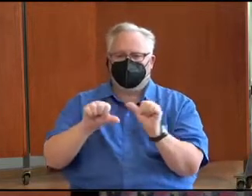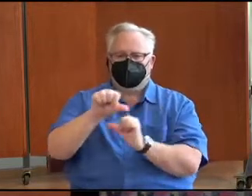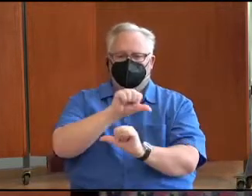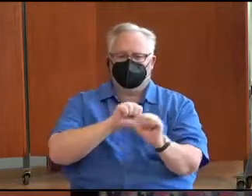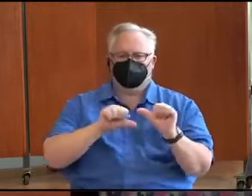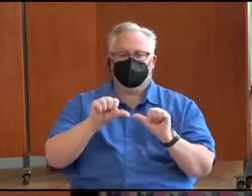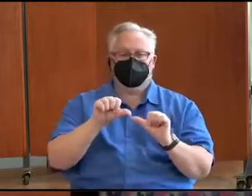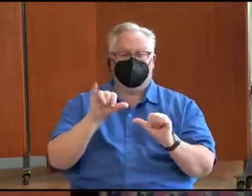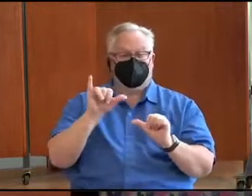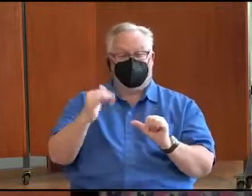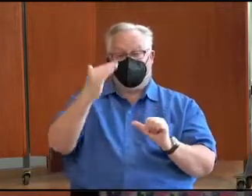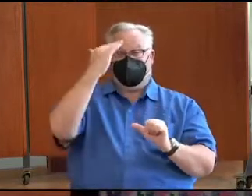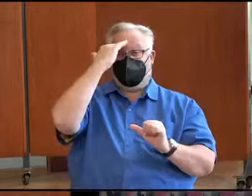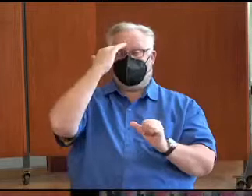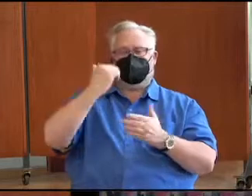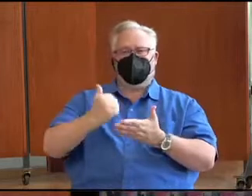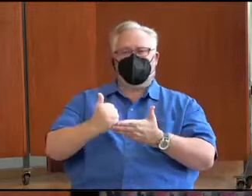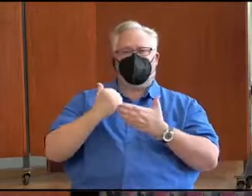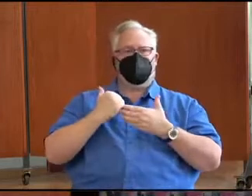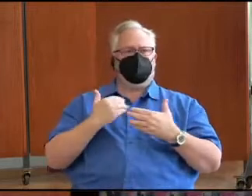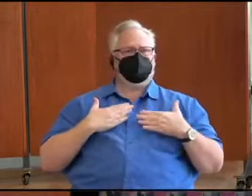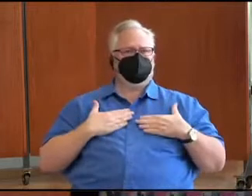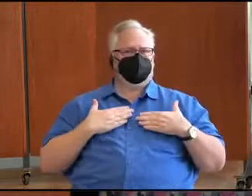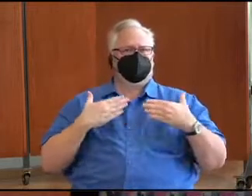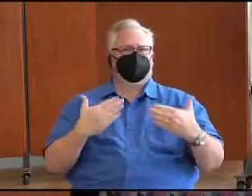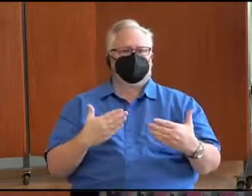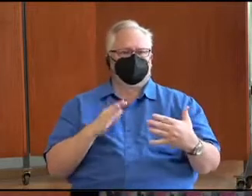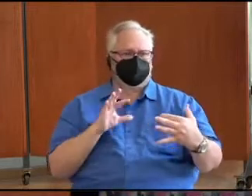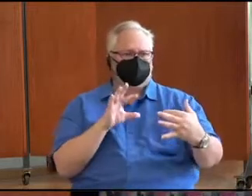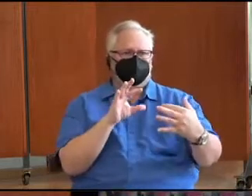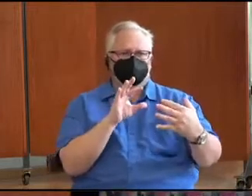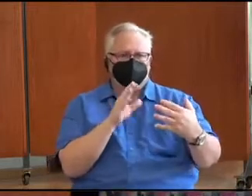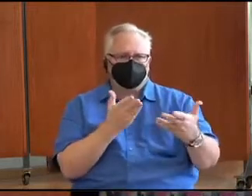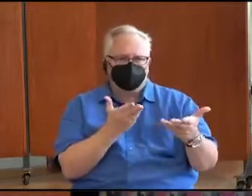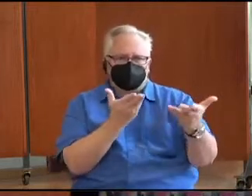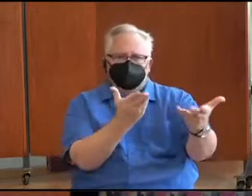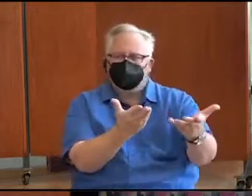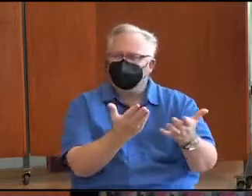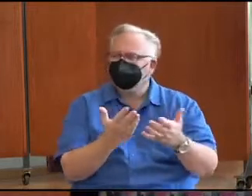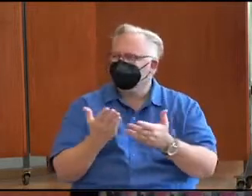can help us reach out to one another as we move forward in love.